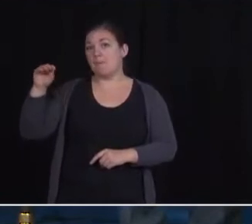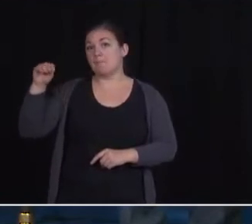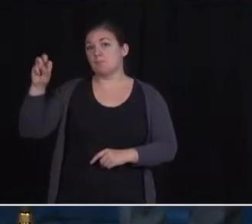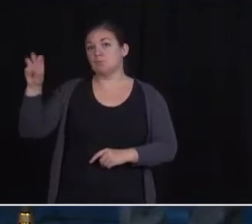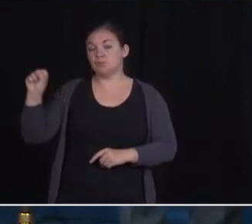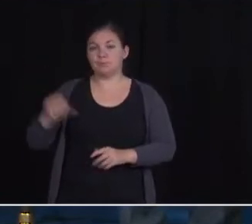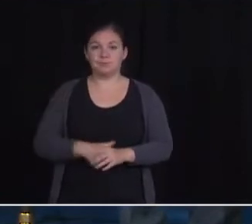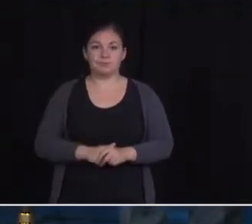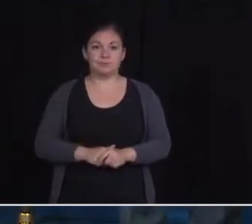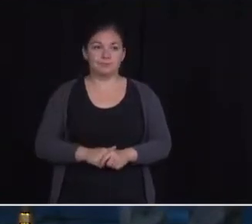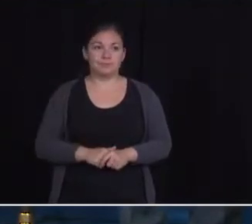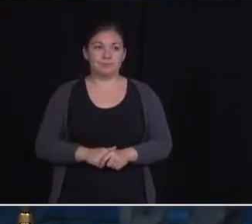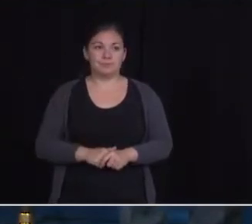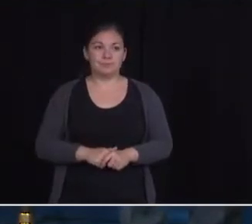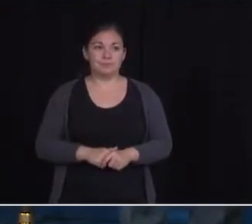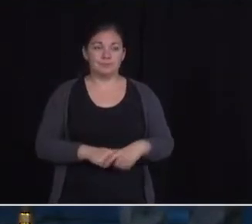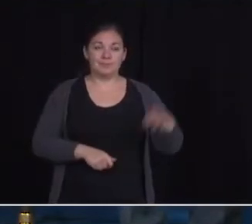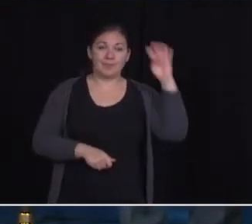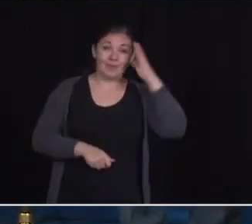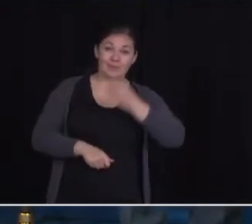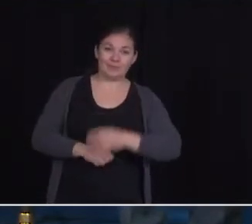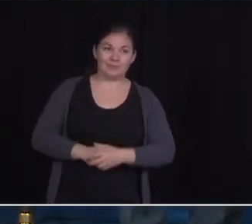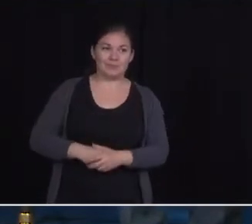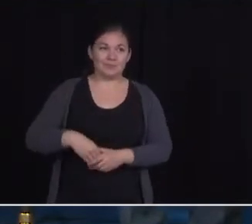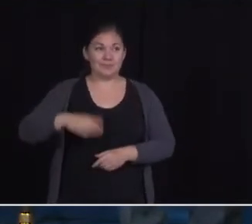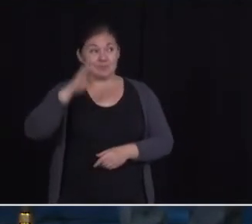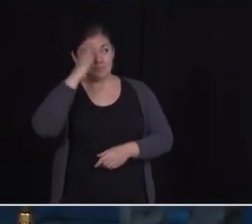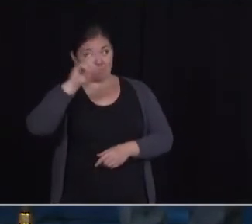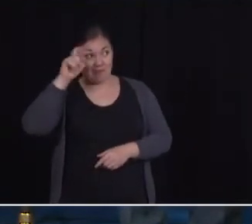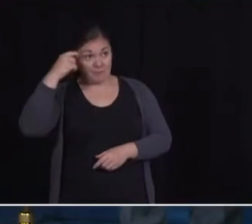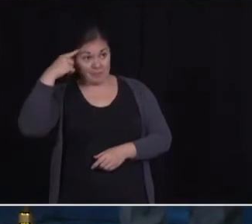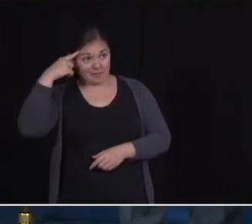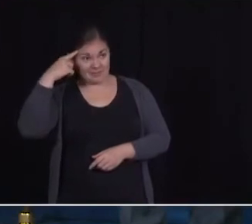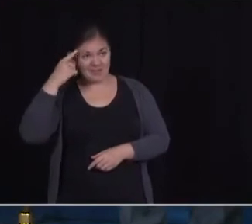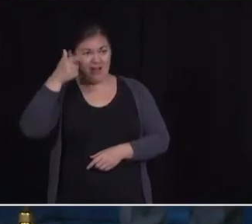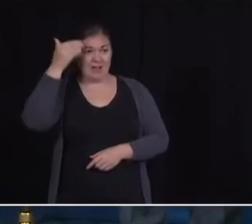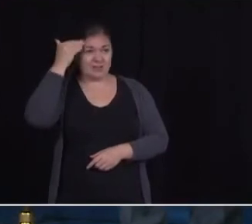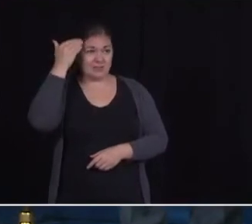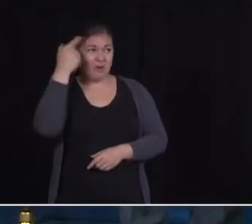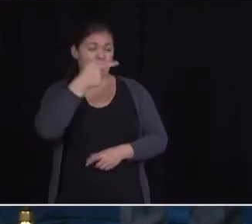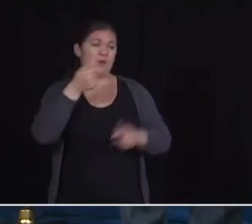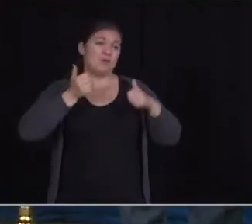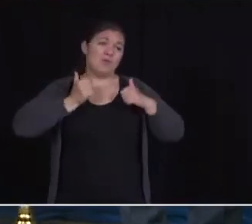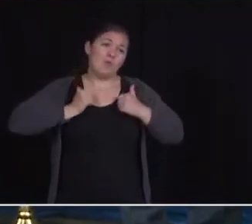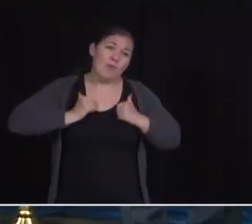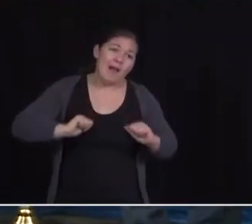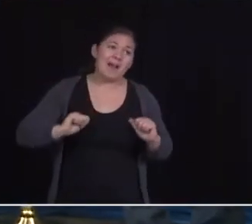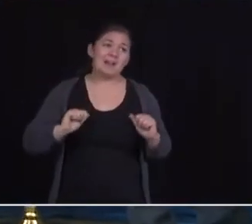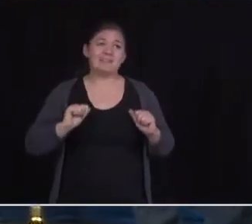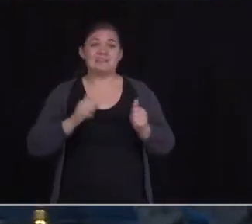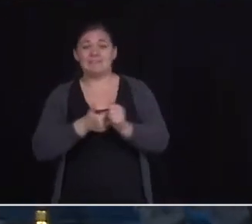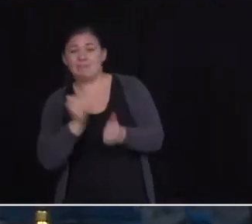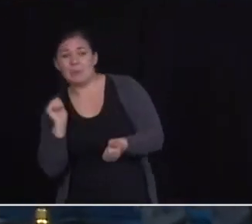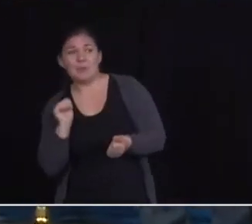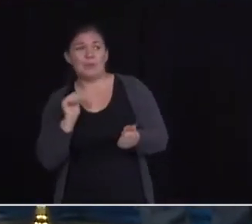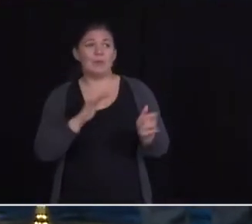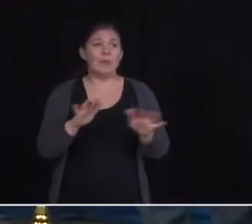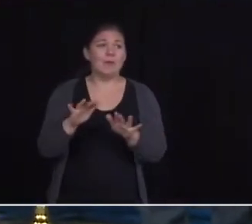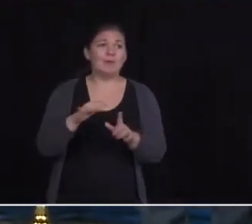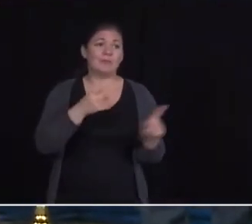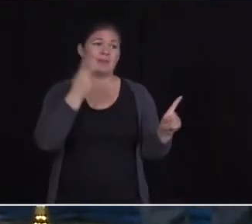you doing? Listen, I know that you were trying to avoid this, and I detected that you were getting a bit emotional there when you were talking directly to